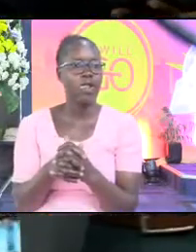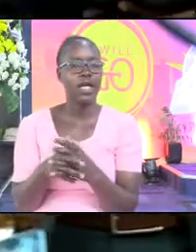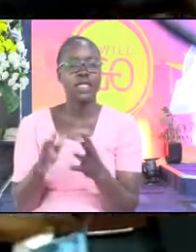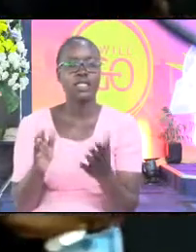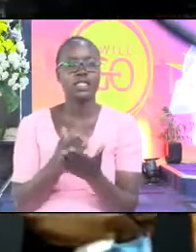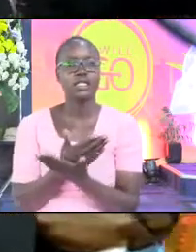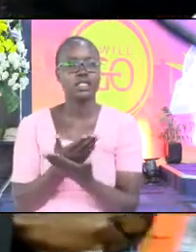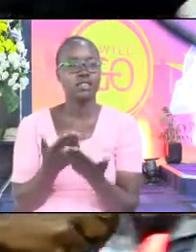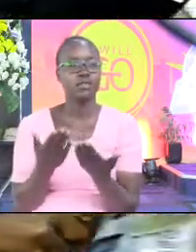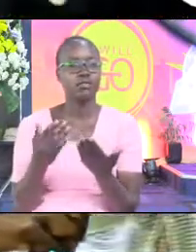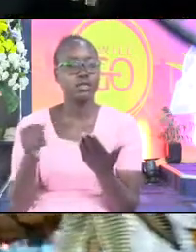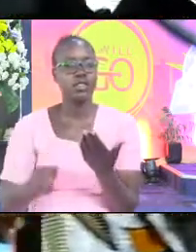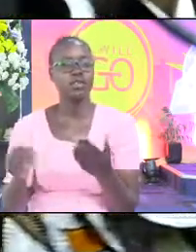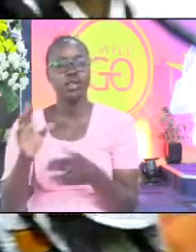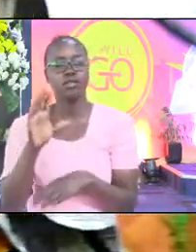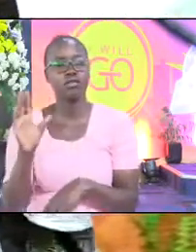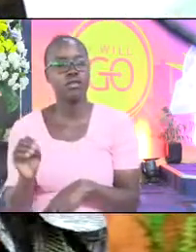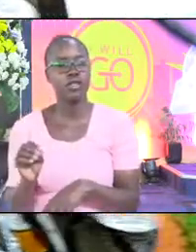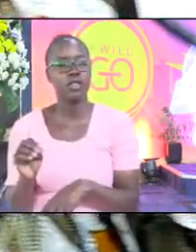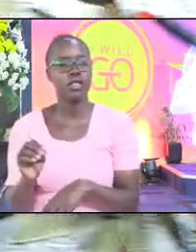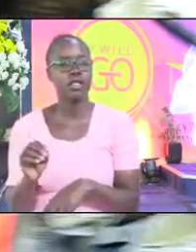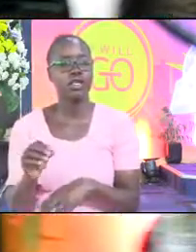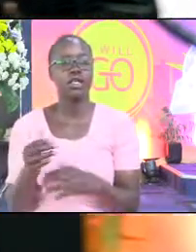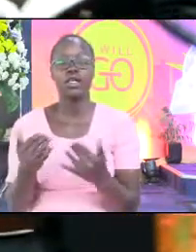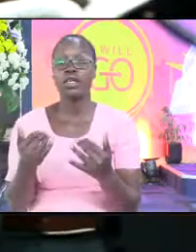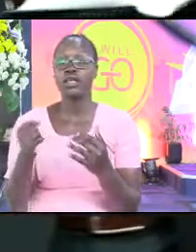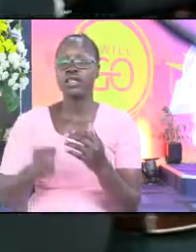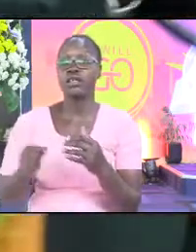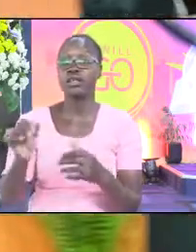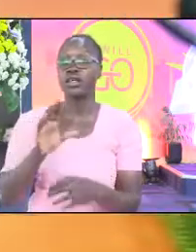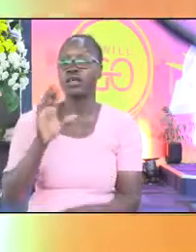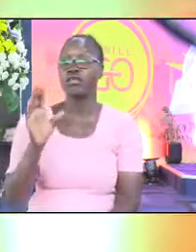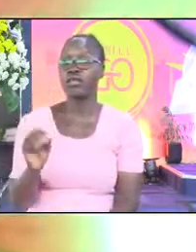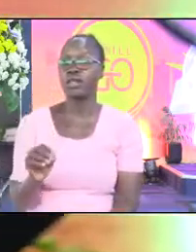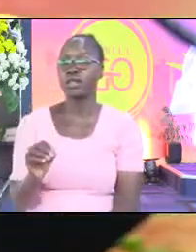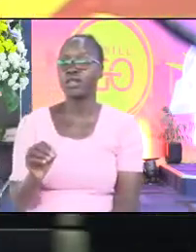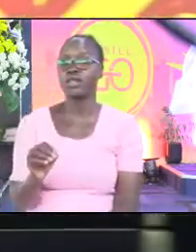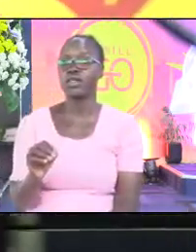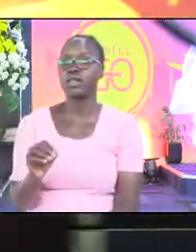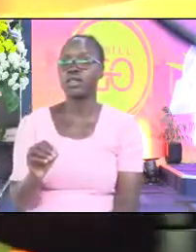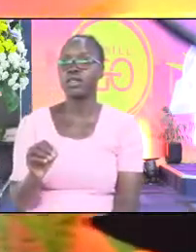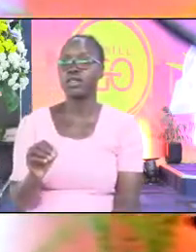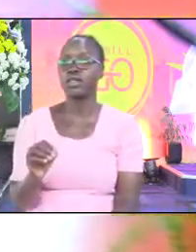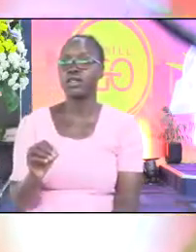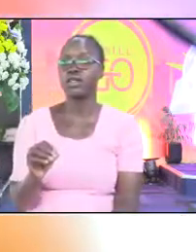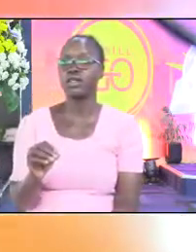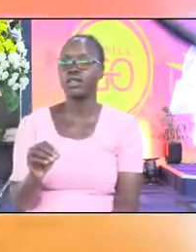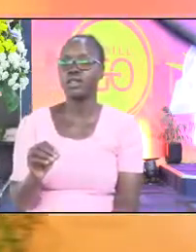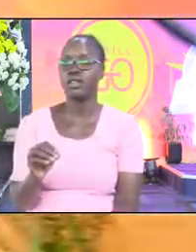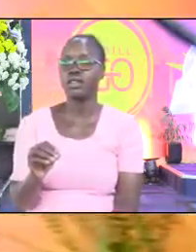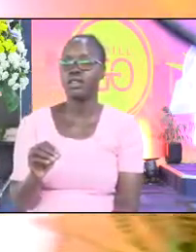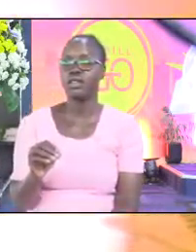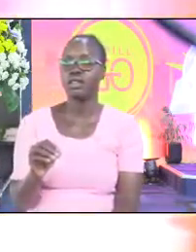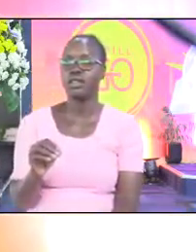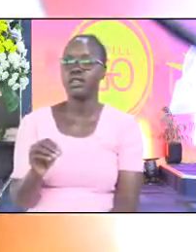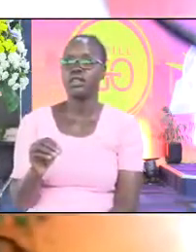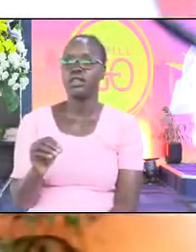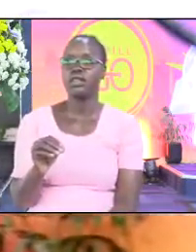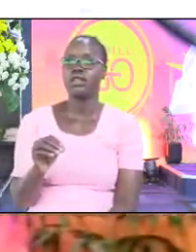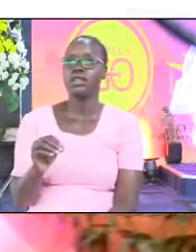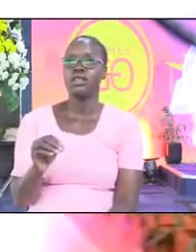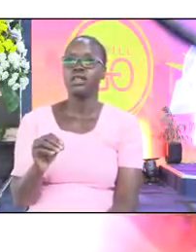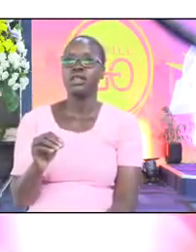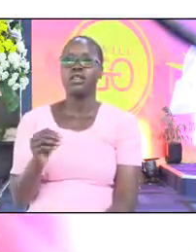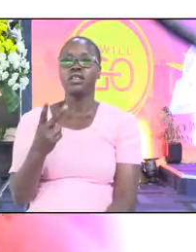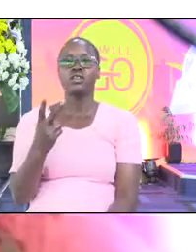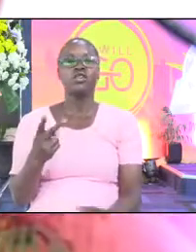Africa now. I'm married to a South African, Southern Africa. Two of my